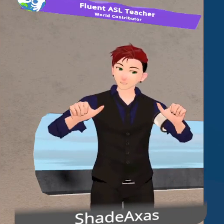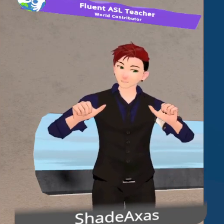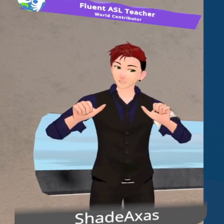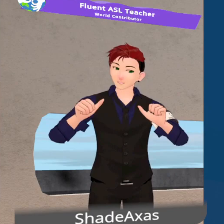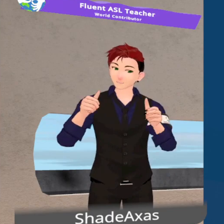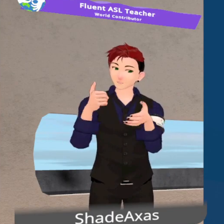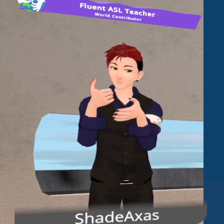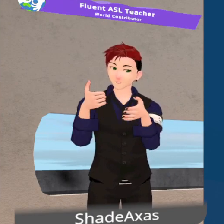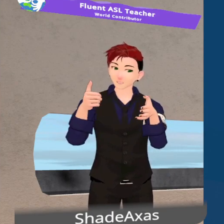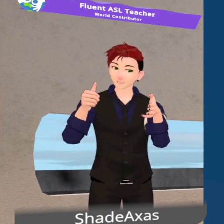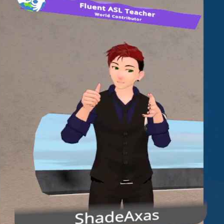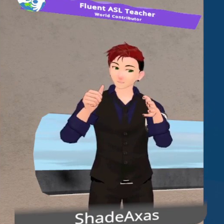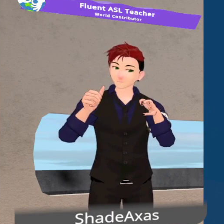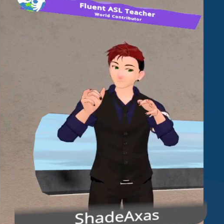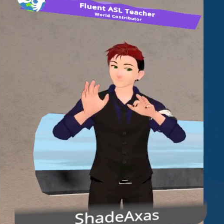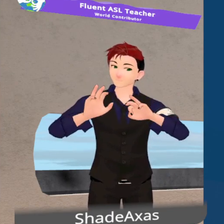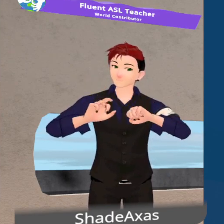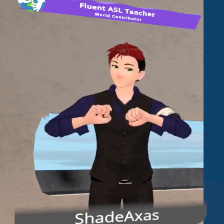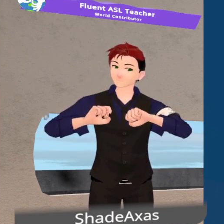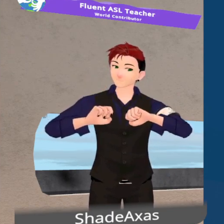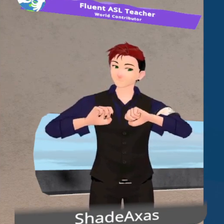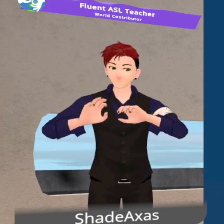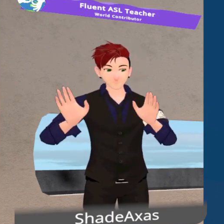we are trying to help